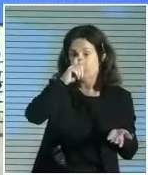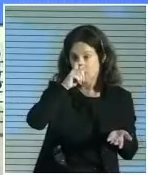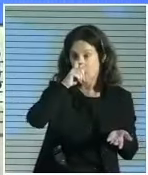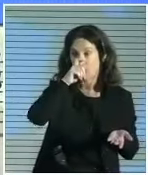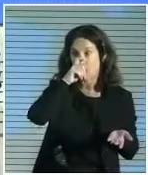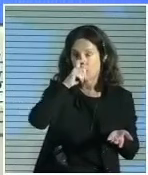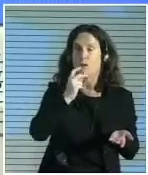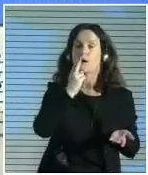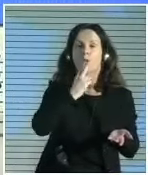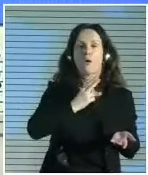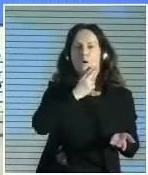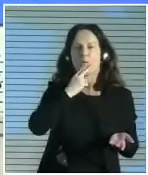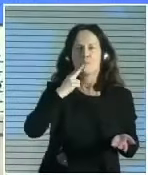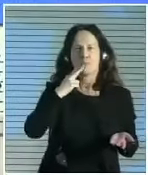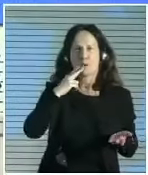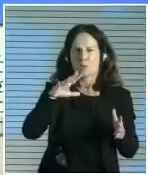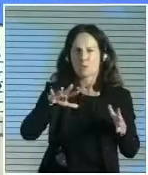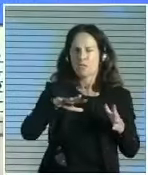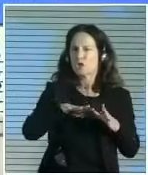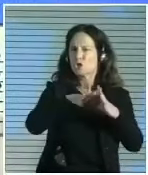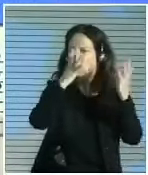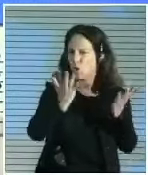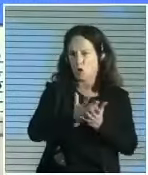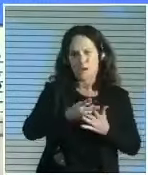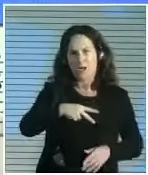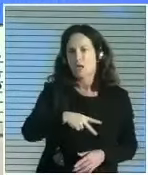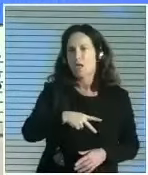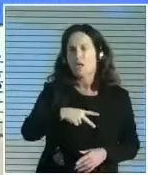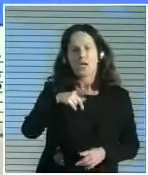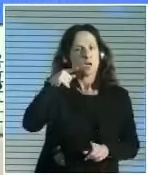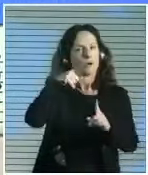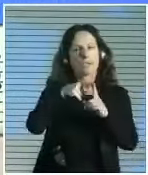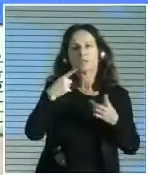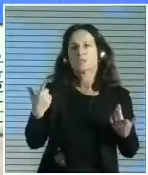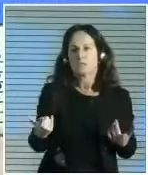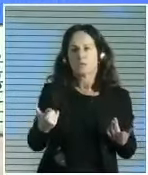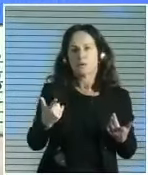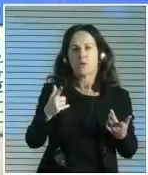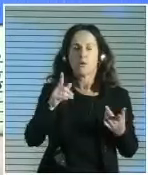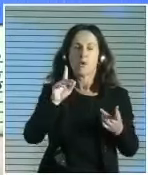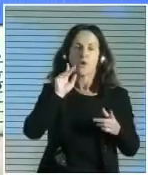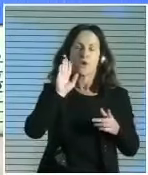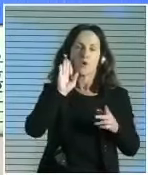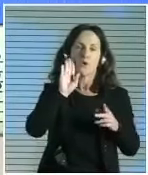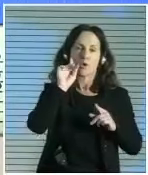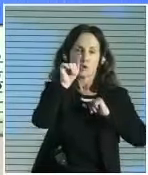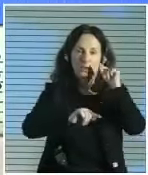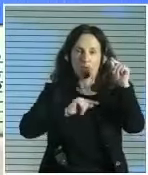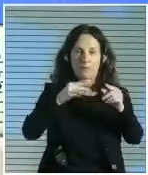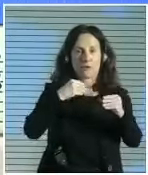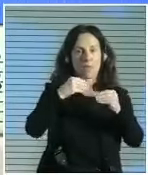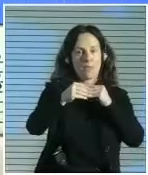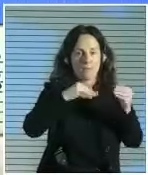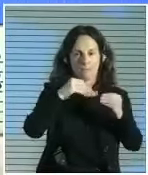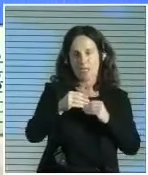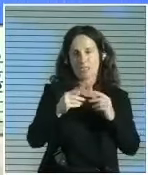will address plastic pollution and phasing out plastic pollution. So you can get ahead of the game by using the tools, the resources, the